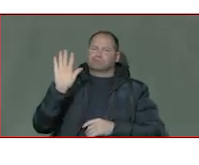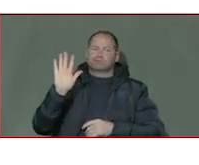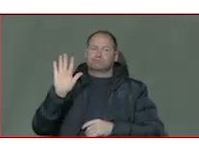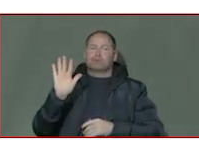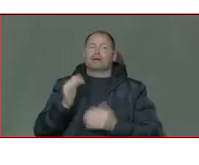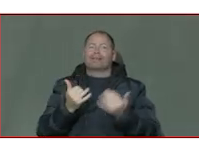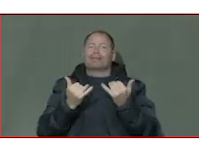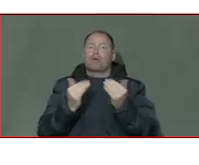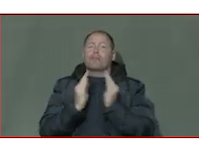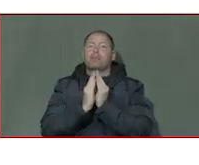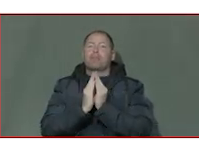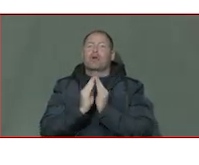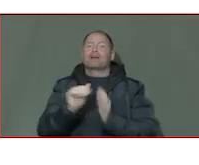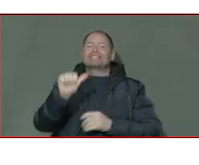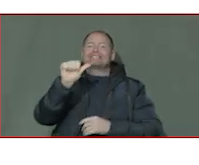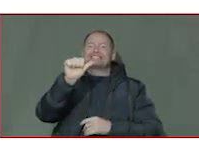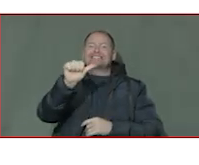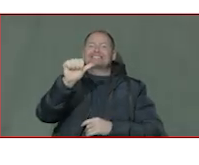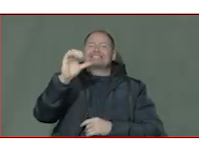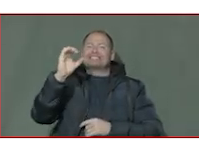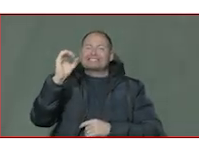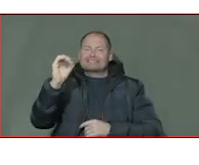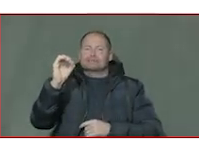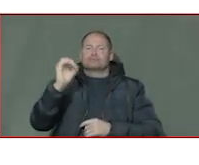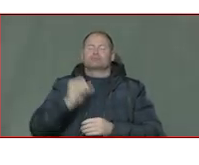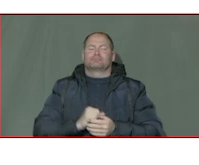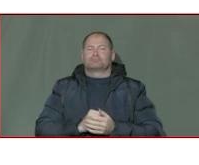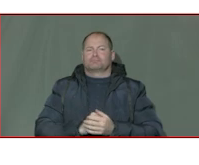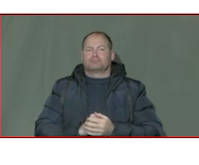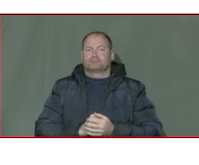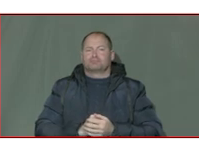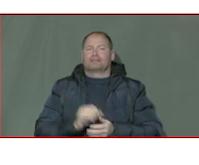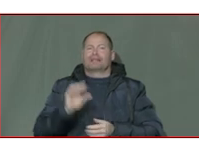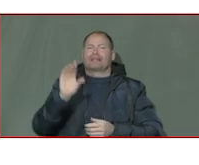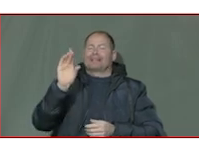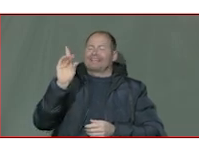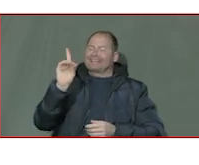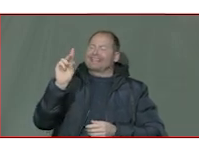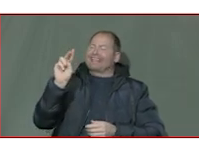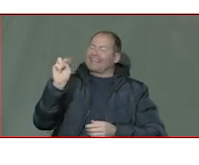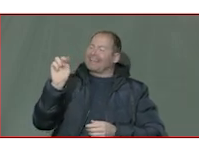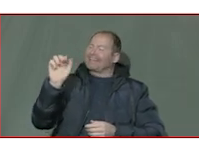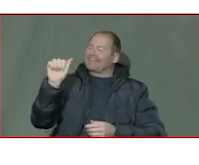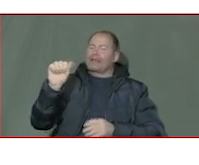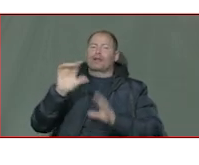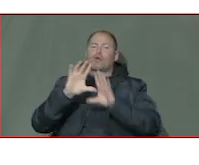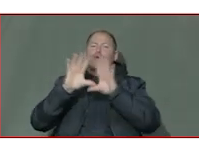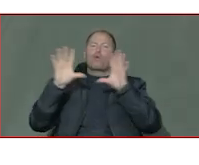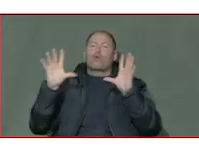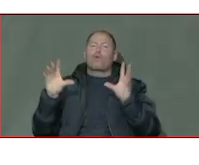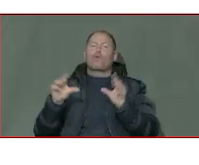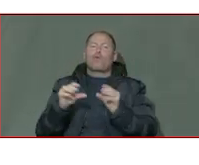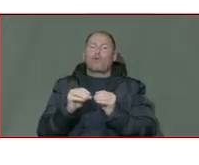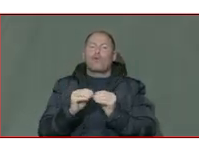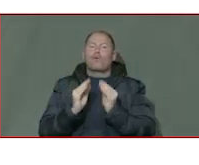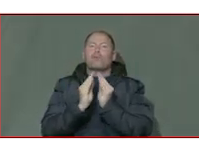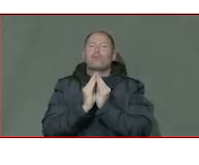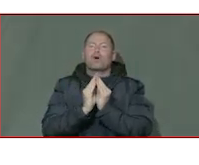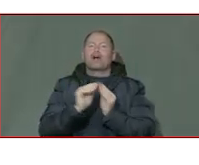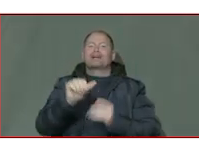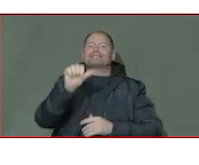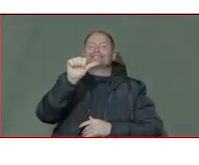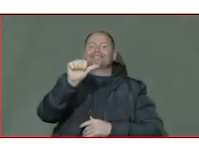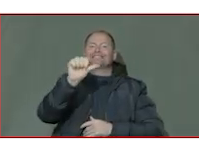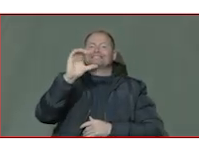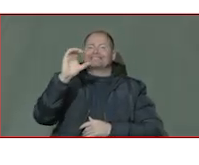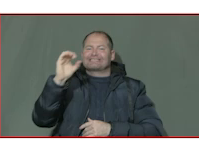60 marks. So everything DNA, the code of life, it will be 60 marks from question